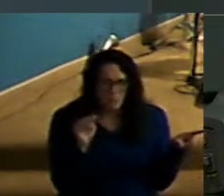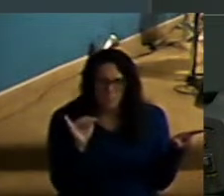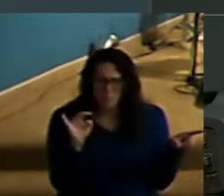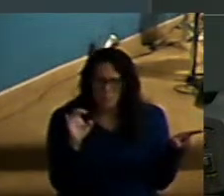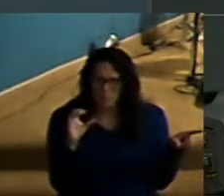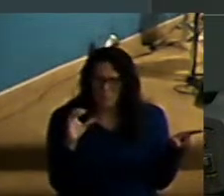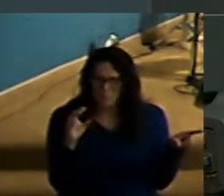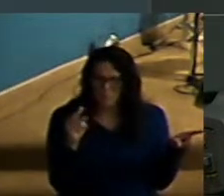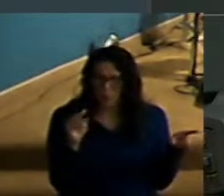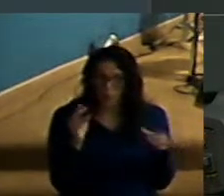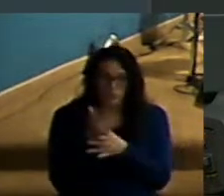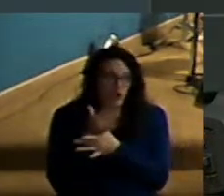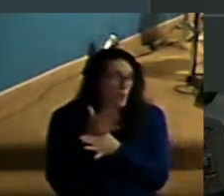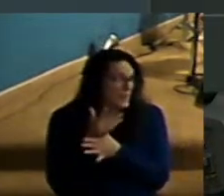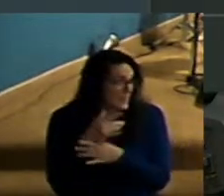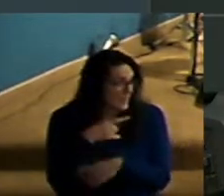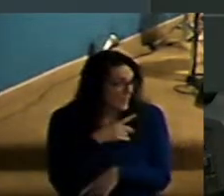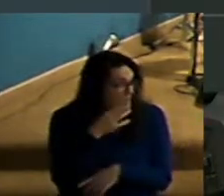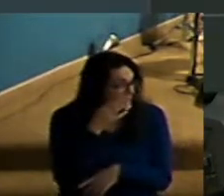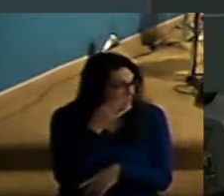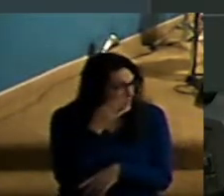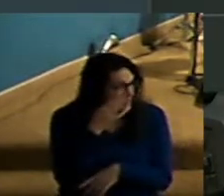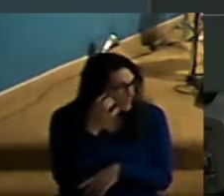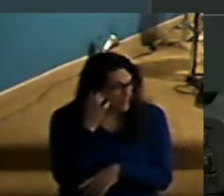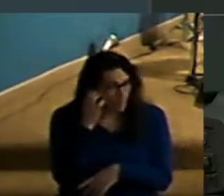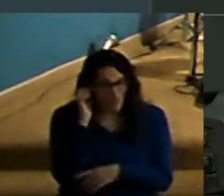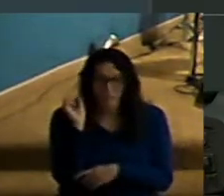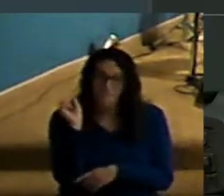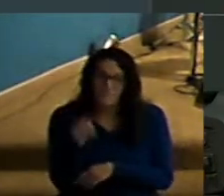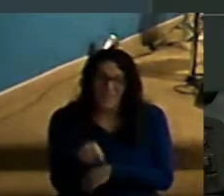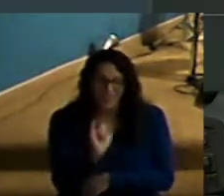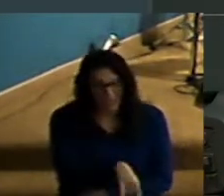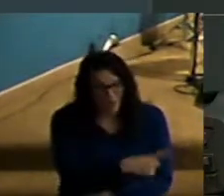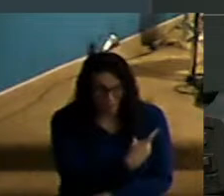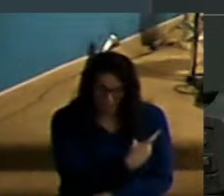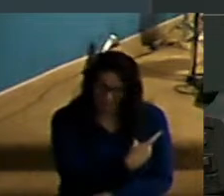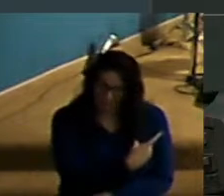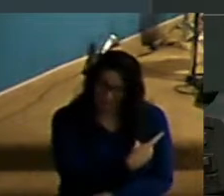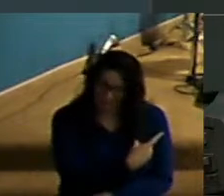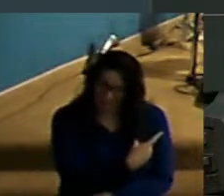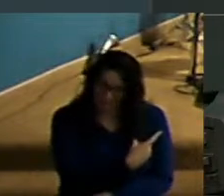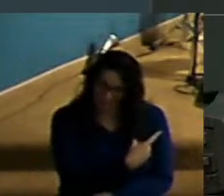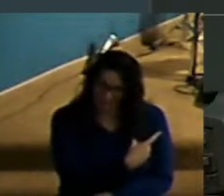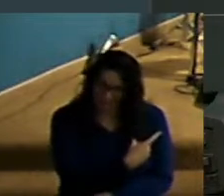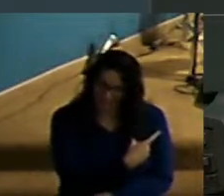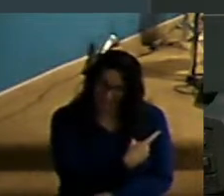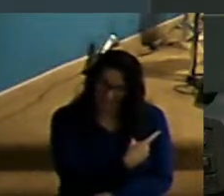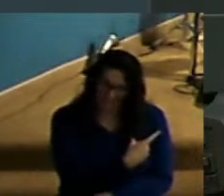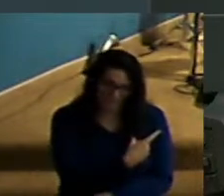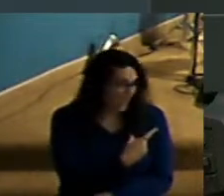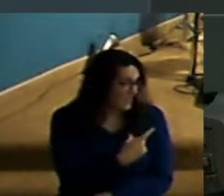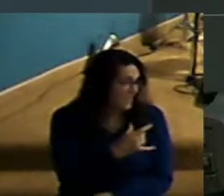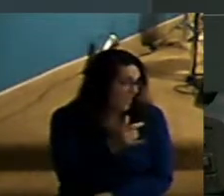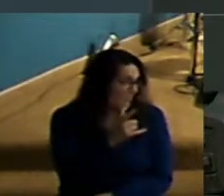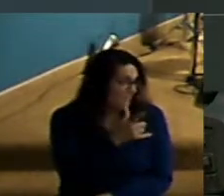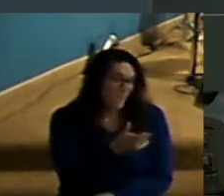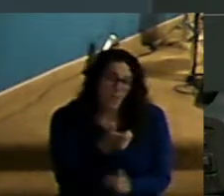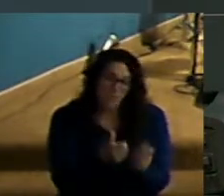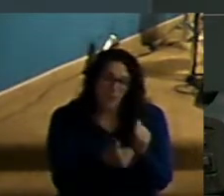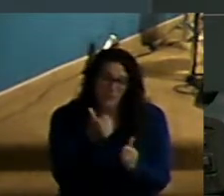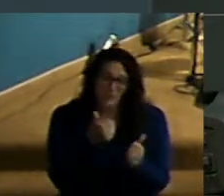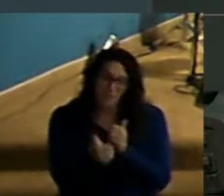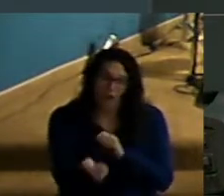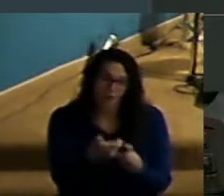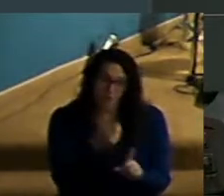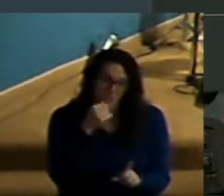Michelstadt, Germany. Beat that one. You get the award for coming the furthest away from home today. So